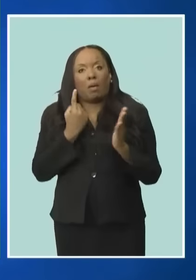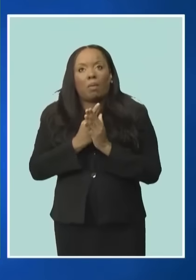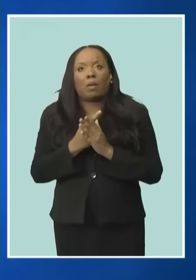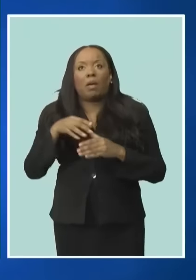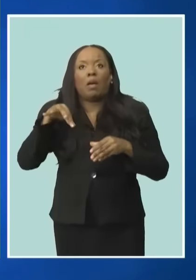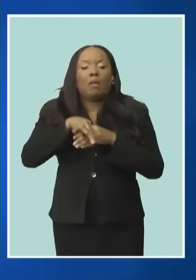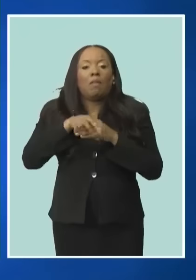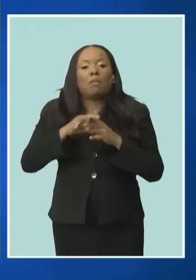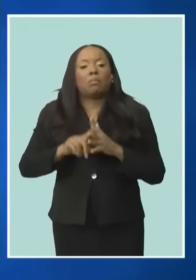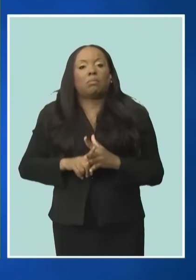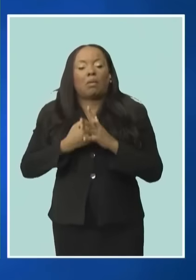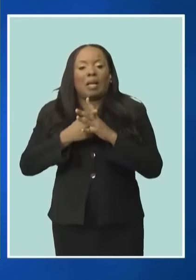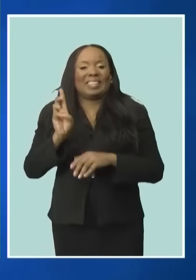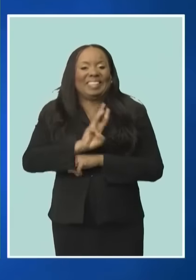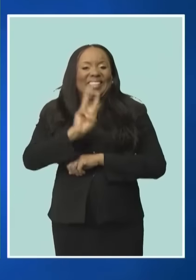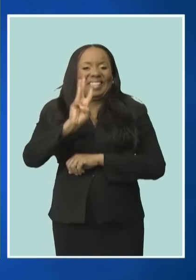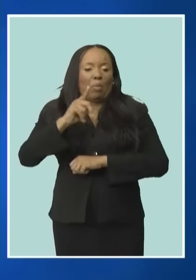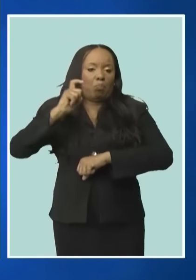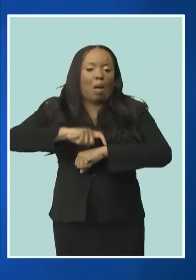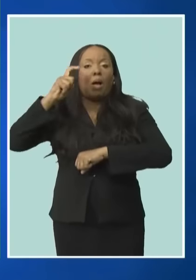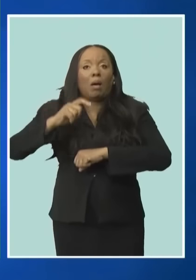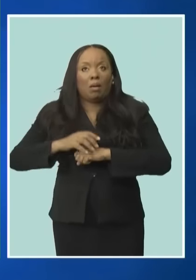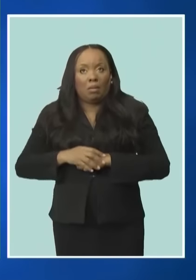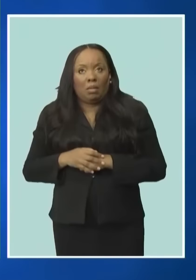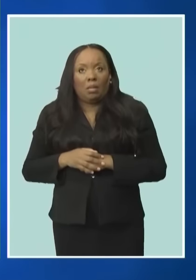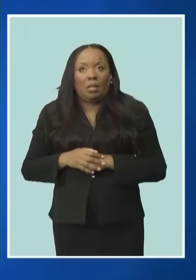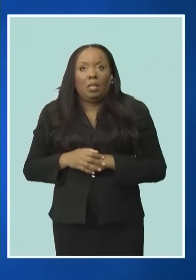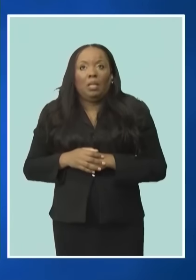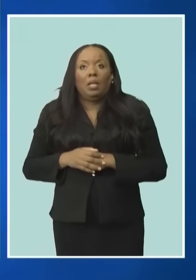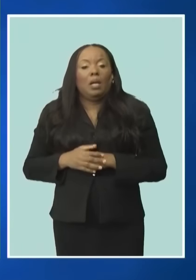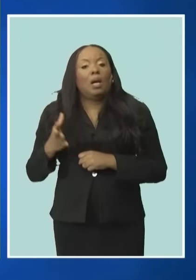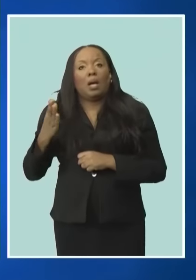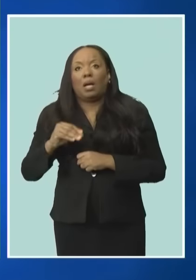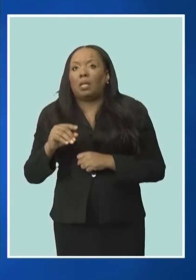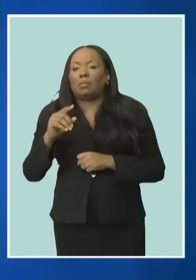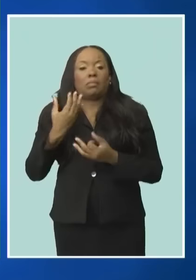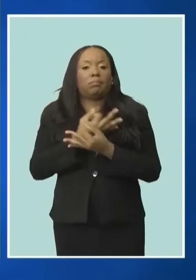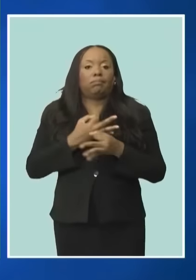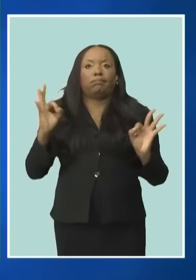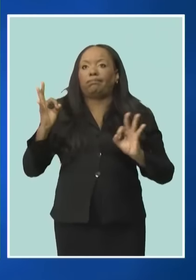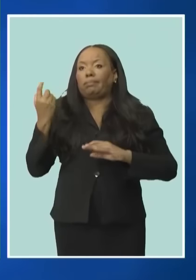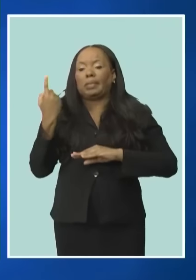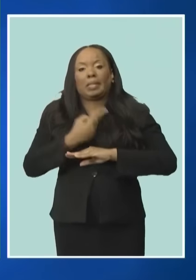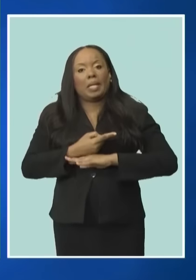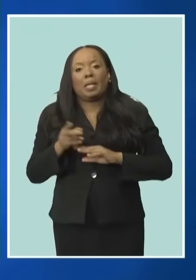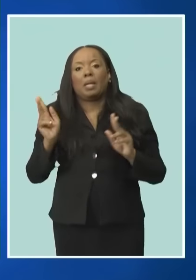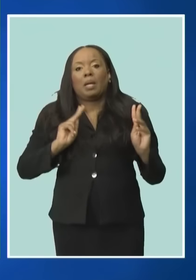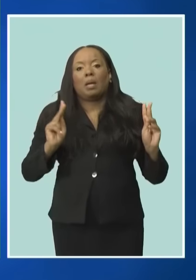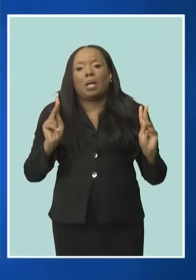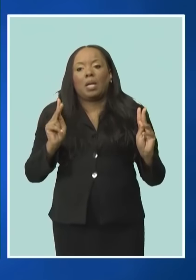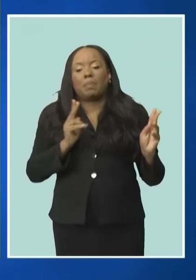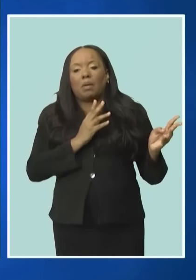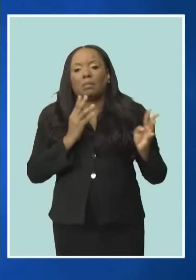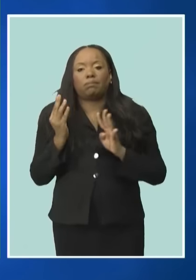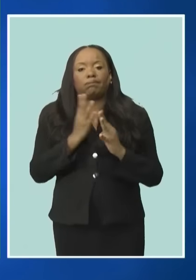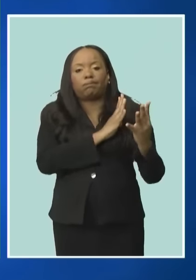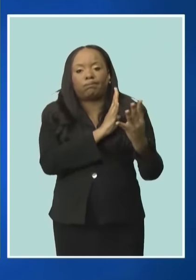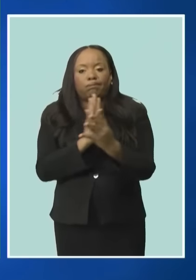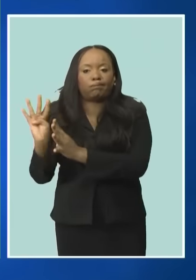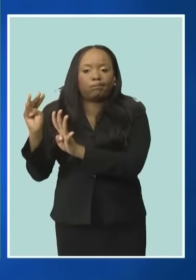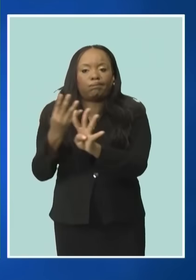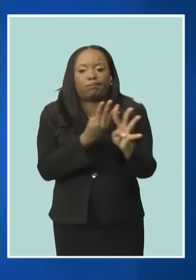this morning at 6 a.m. and from all accounts, it was an incident-free day as polls were closed at 6 p.m.